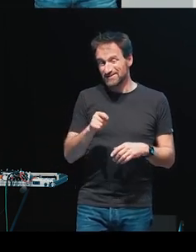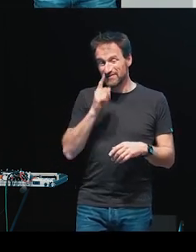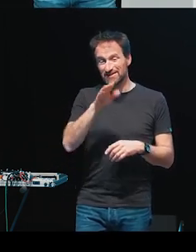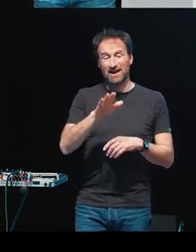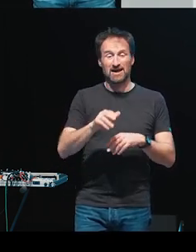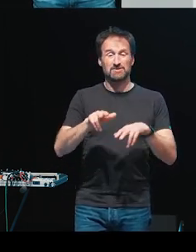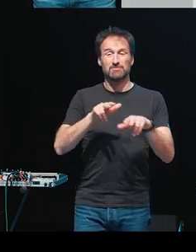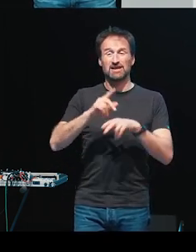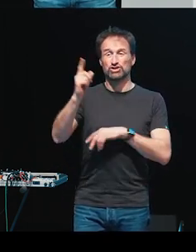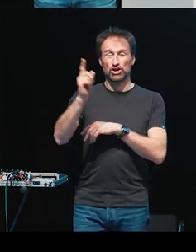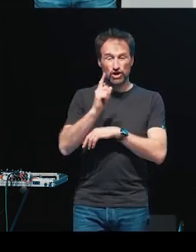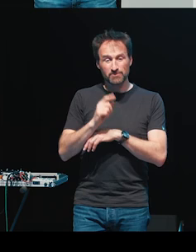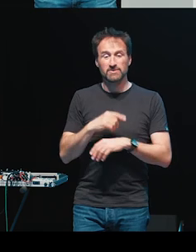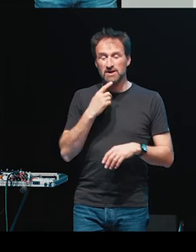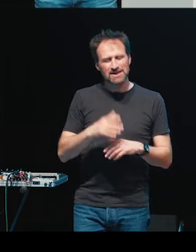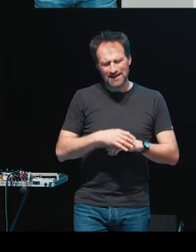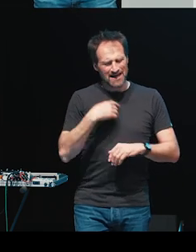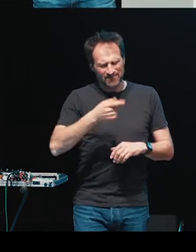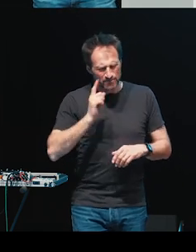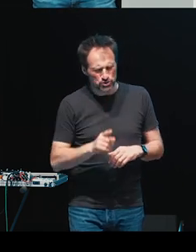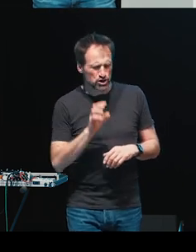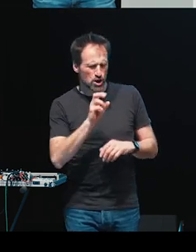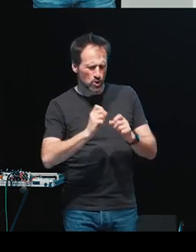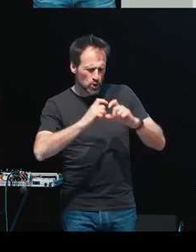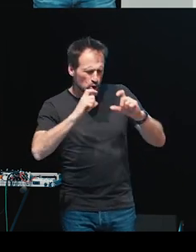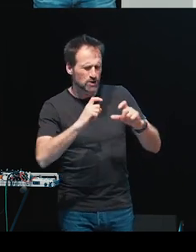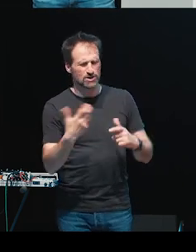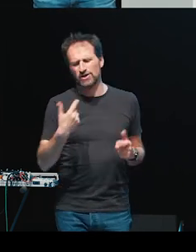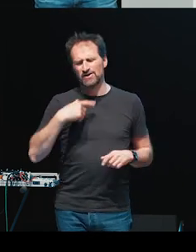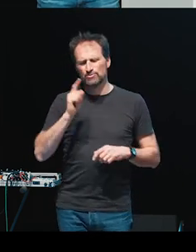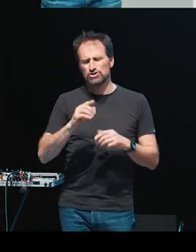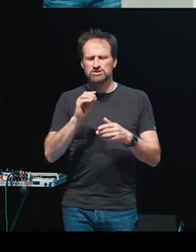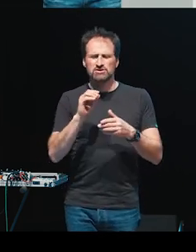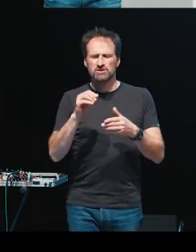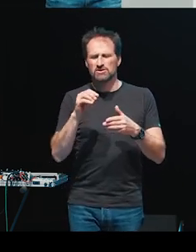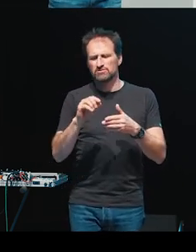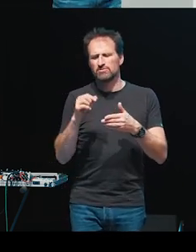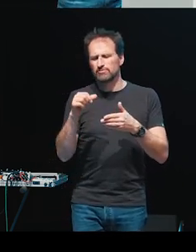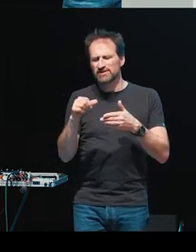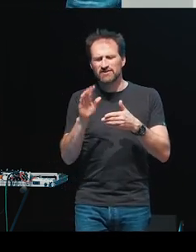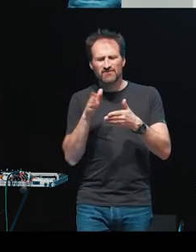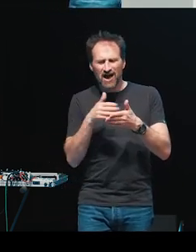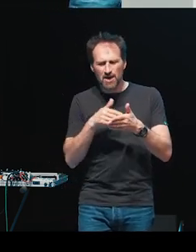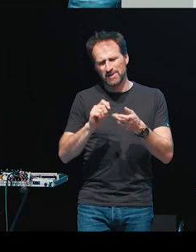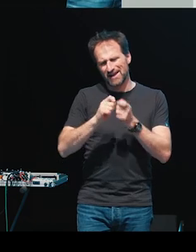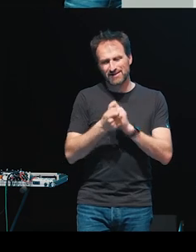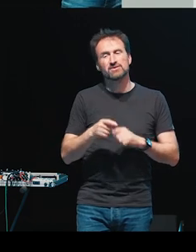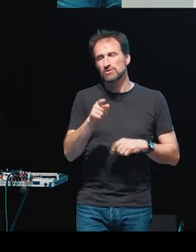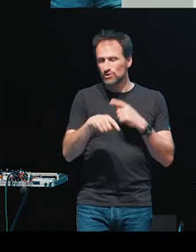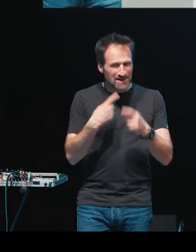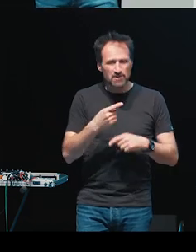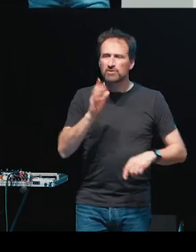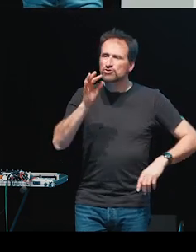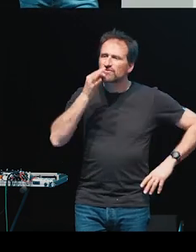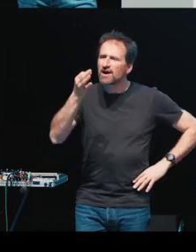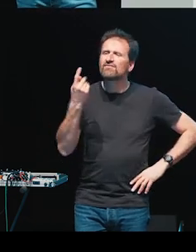coming and saying, we need to do something like a logo bigger or a change the button color. You always have a reason on why you're doing it.